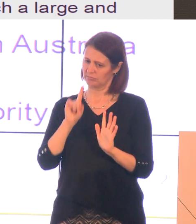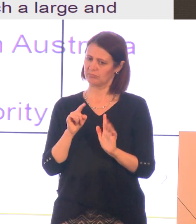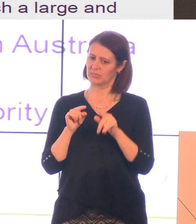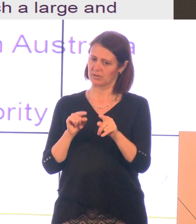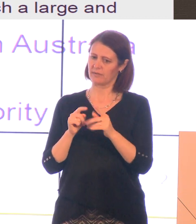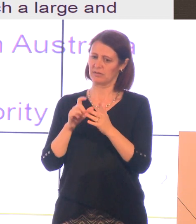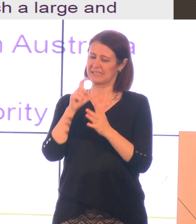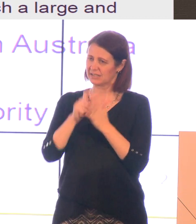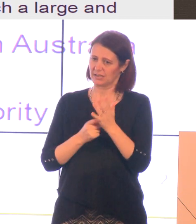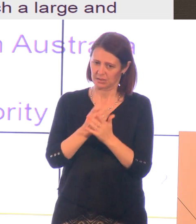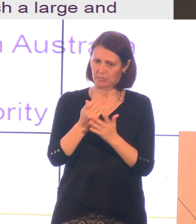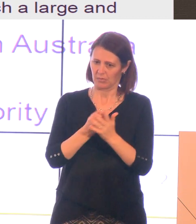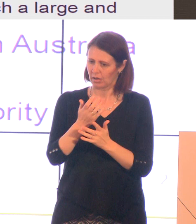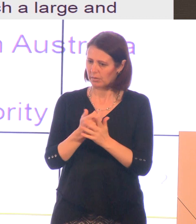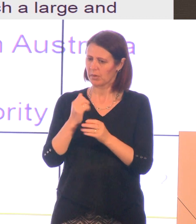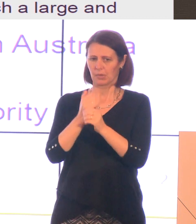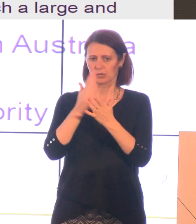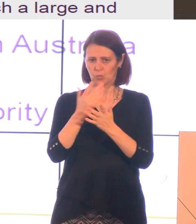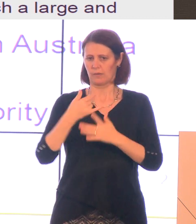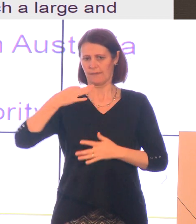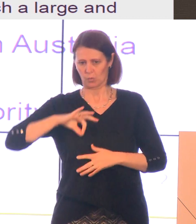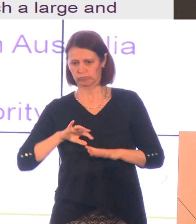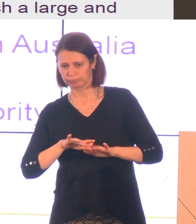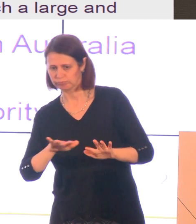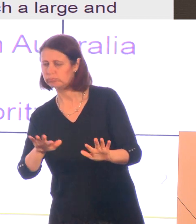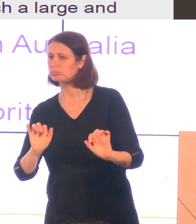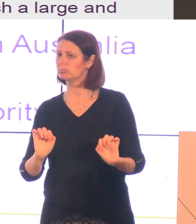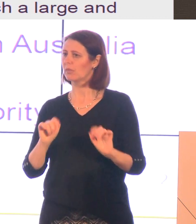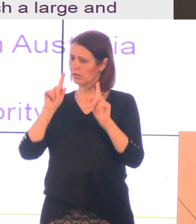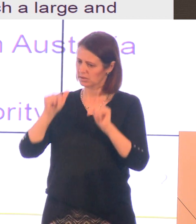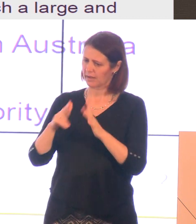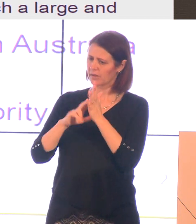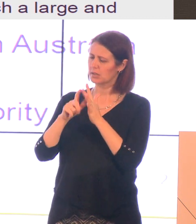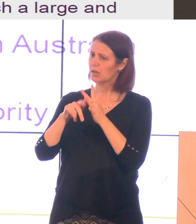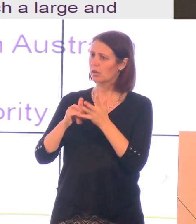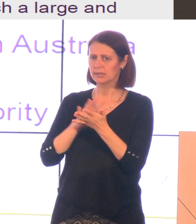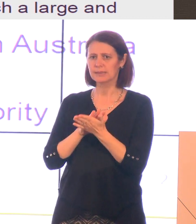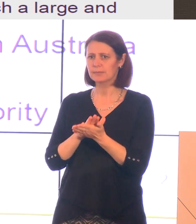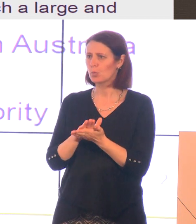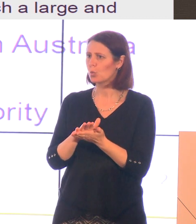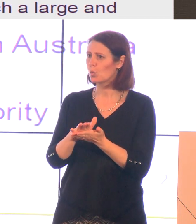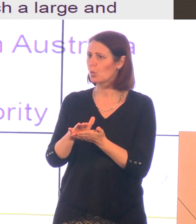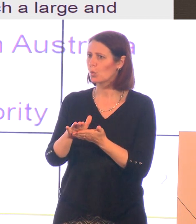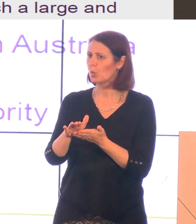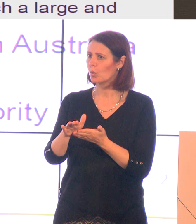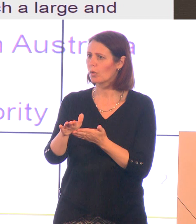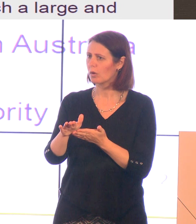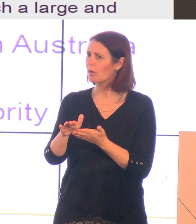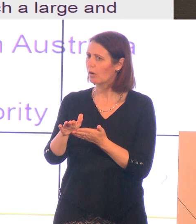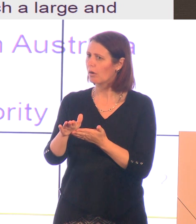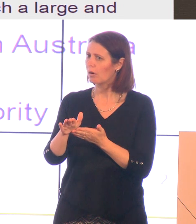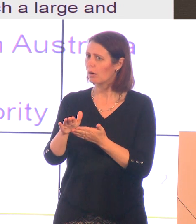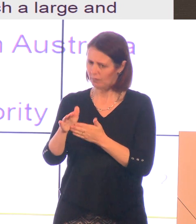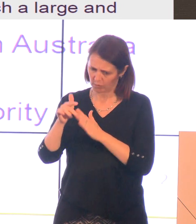disability spending being fiscally affordable. The start of the NDIS was remarkably smooth for such a large